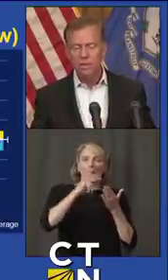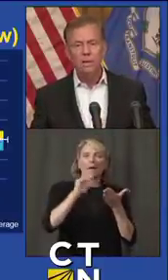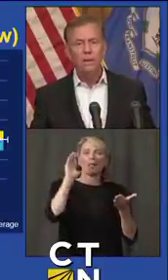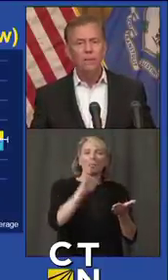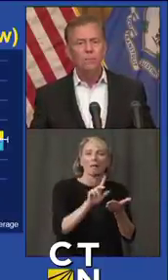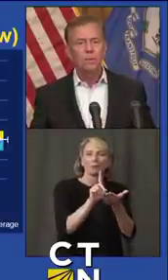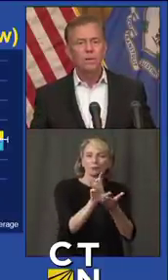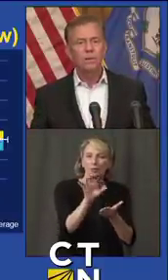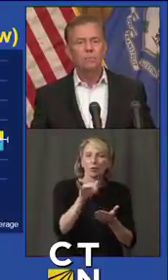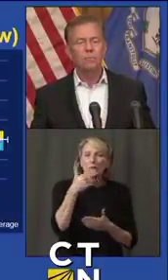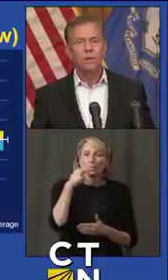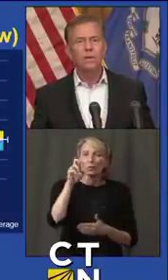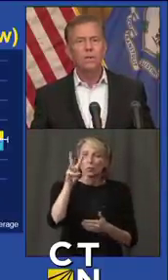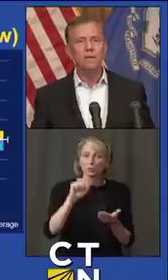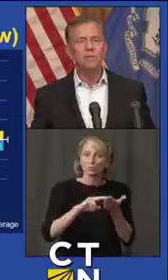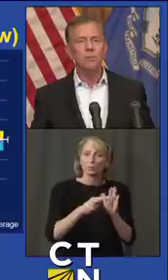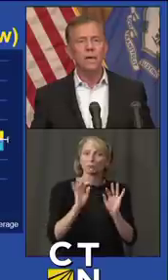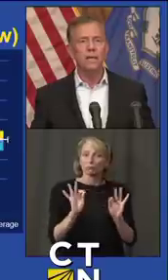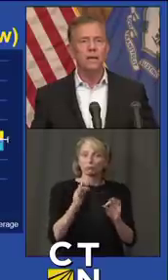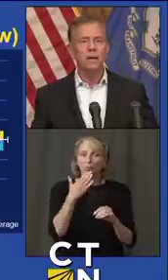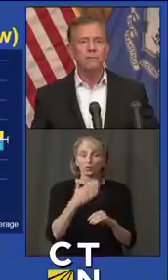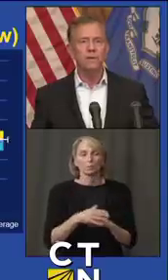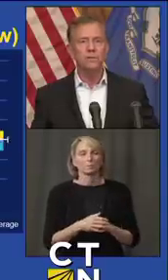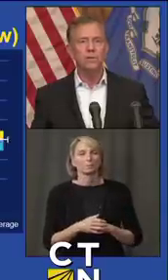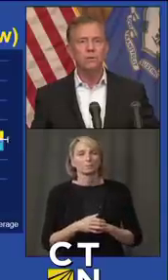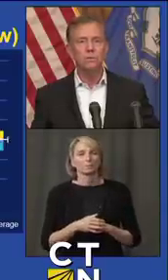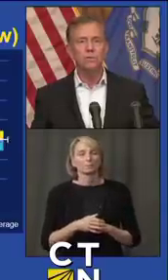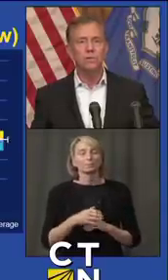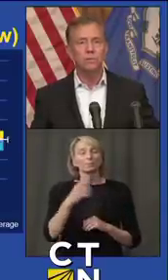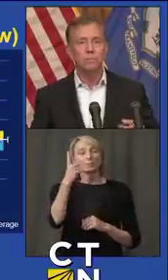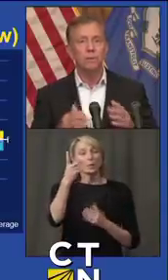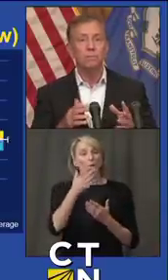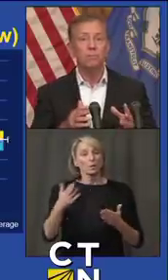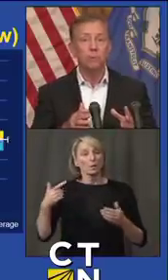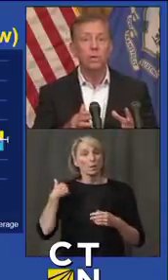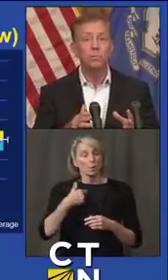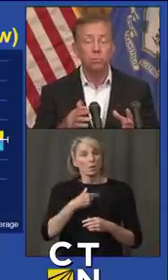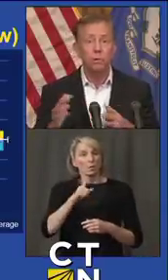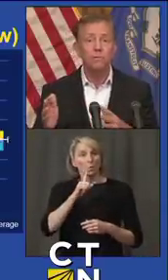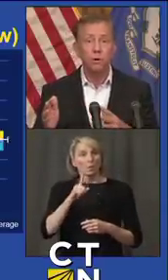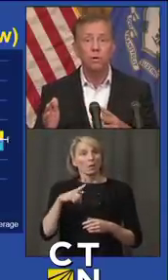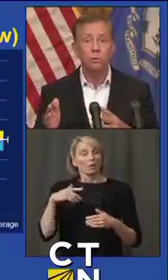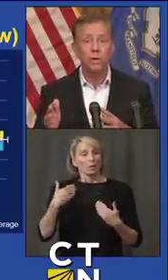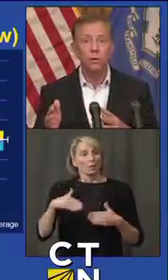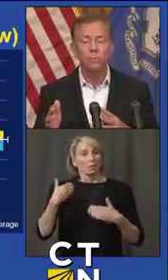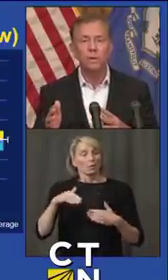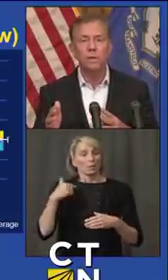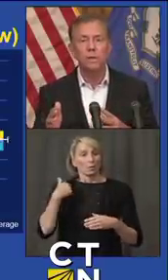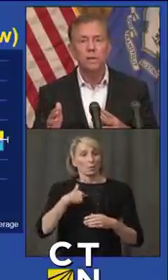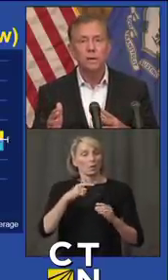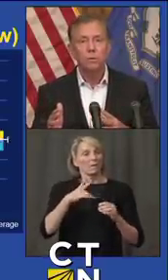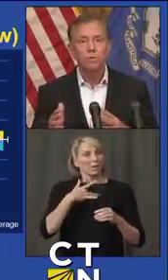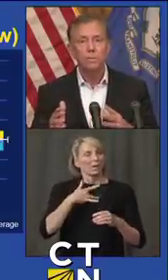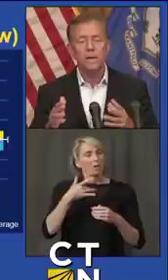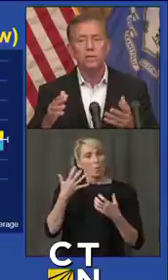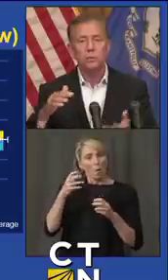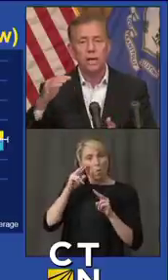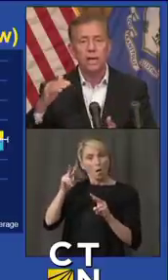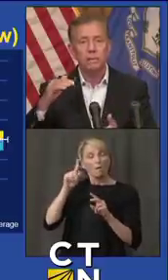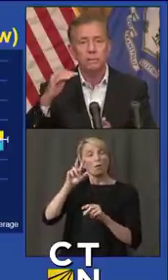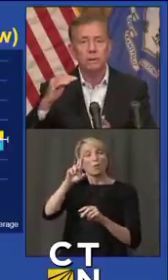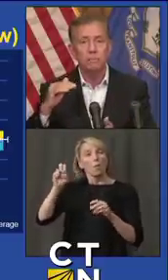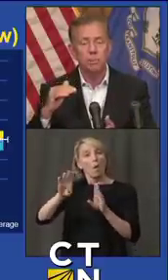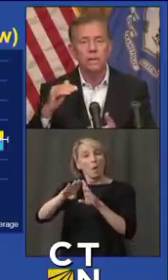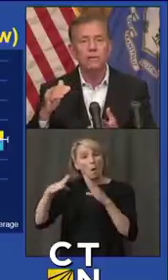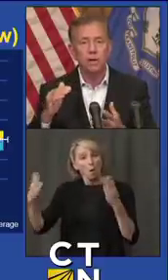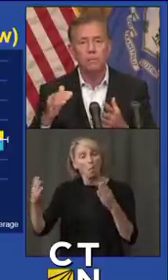hospitalized. One of the things we had confidence in was really important for our whole reopening was to make sure we